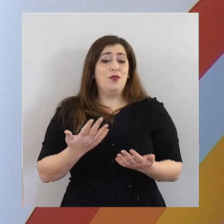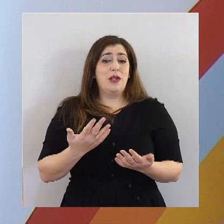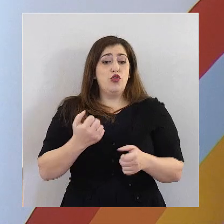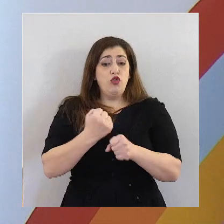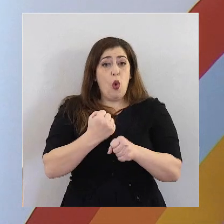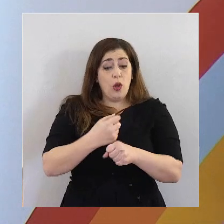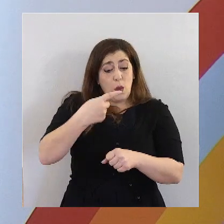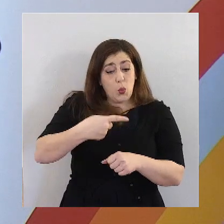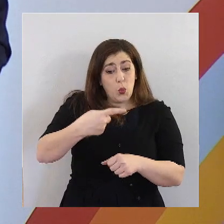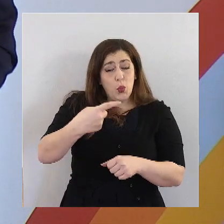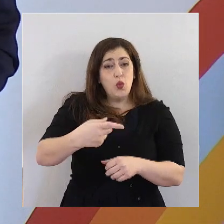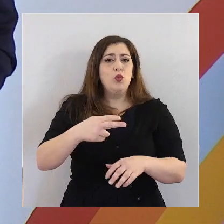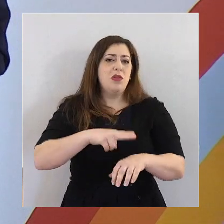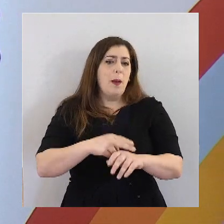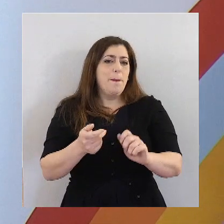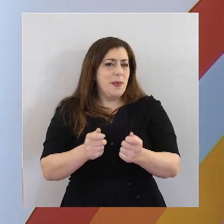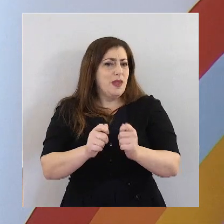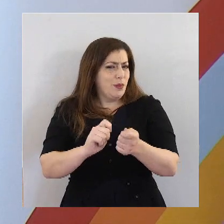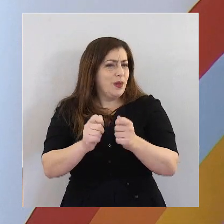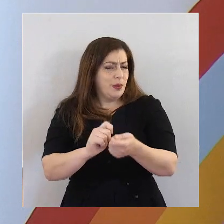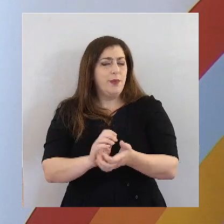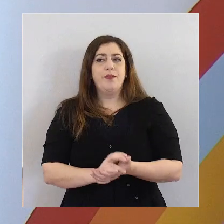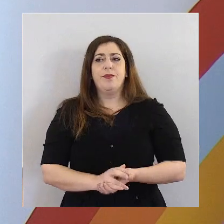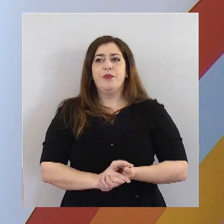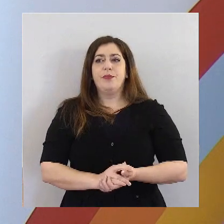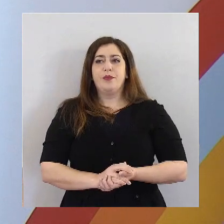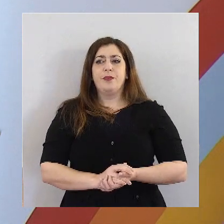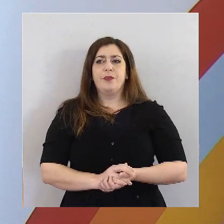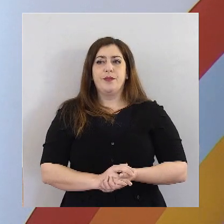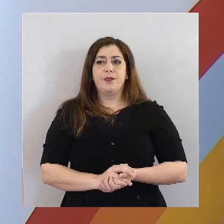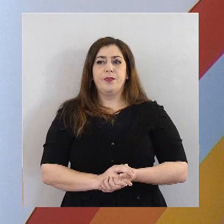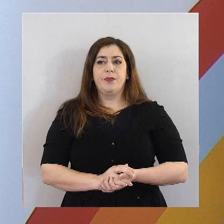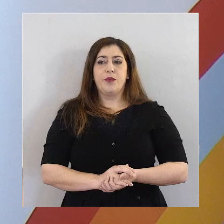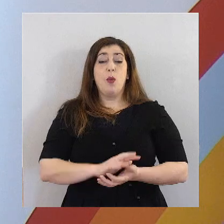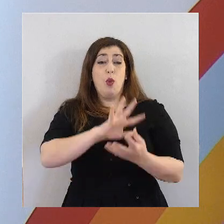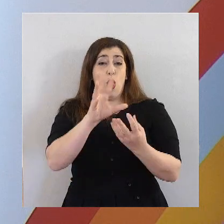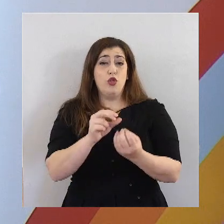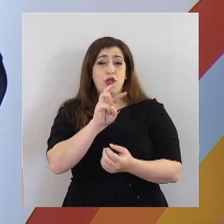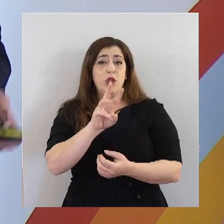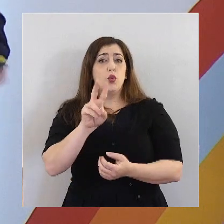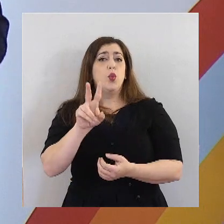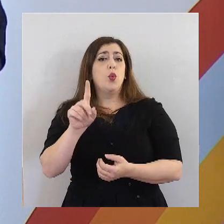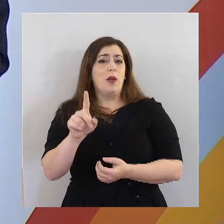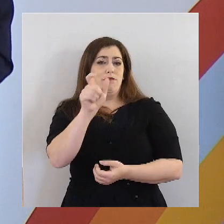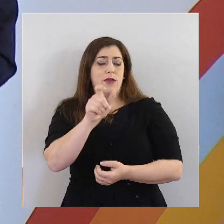all, 321 persons were trained.